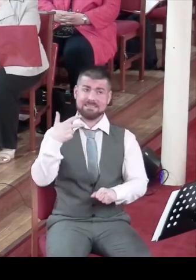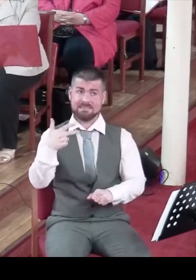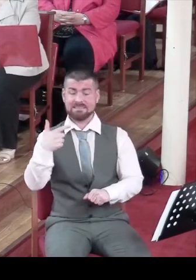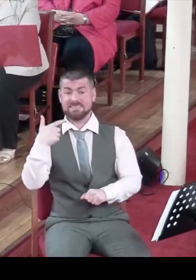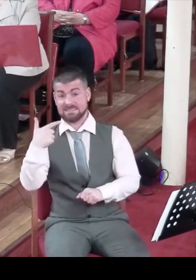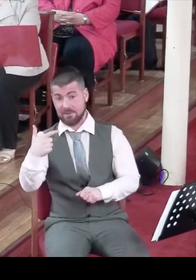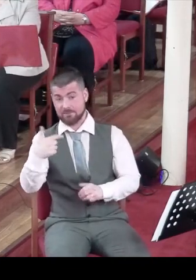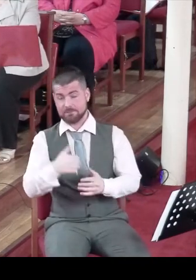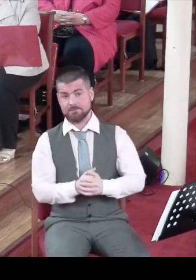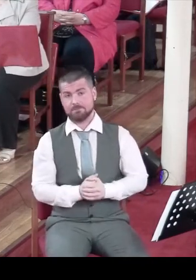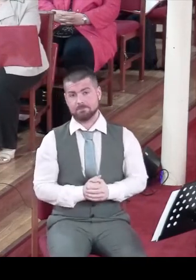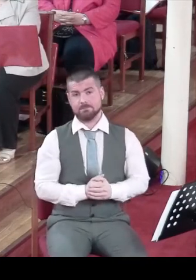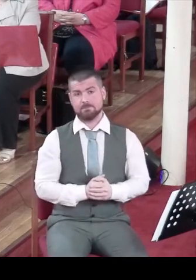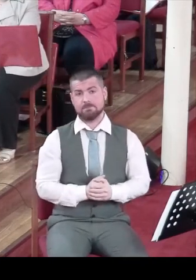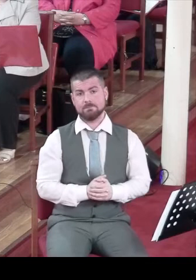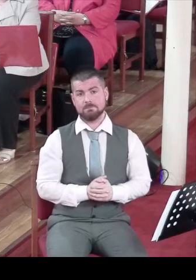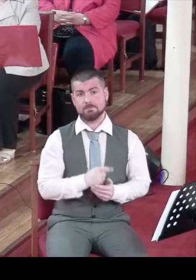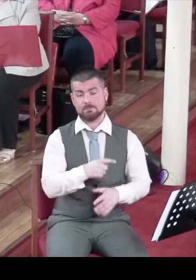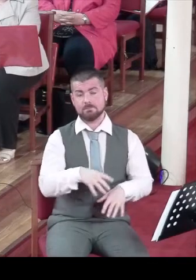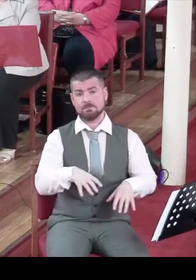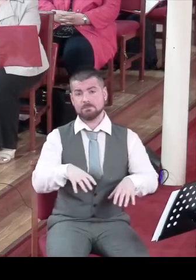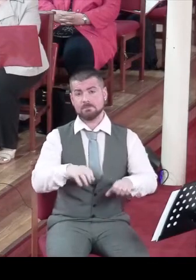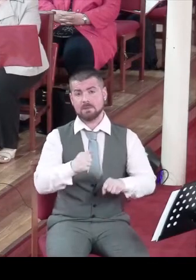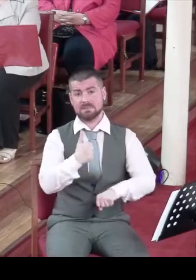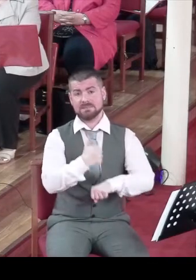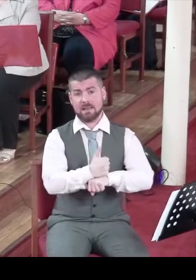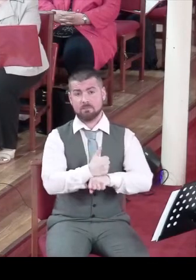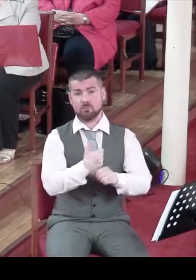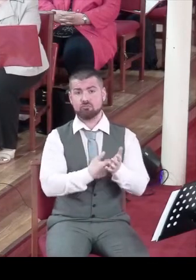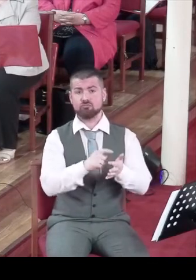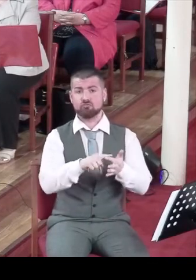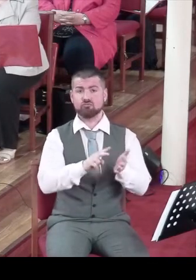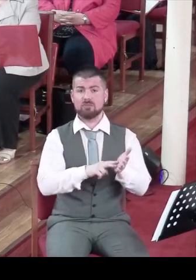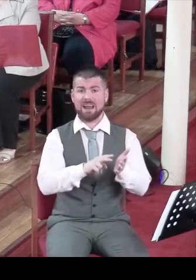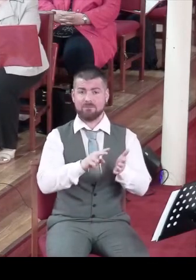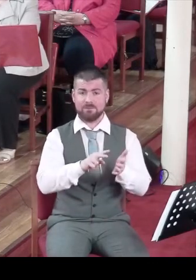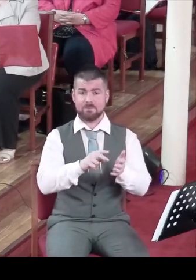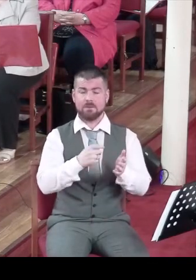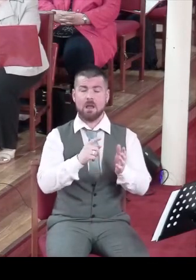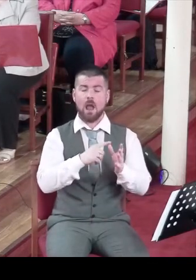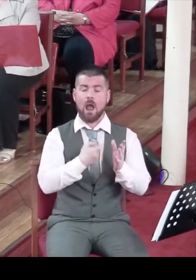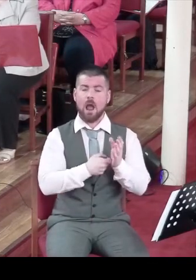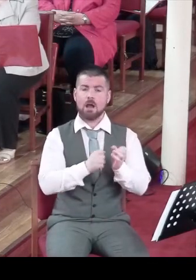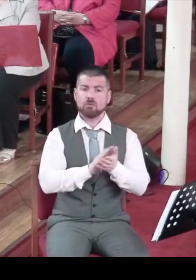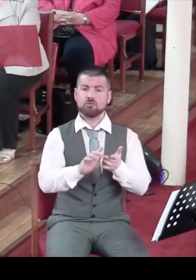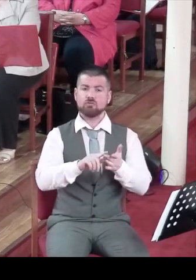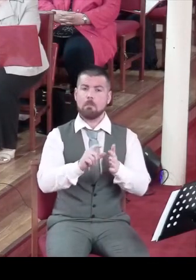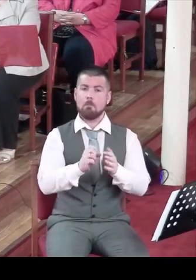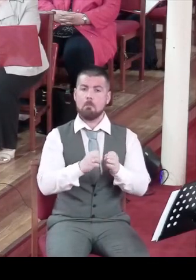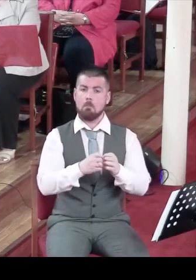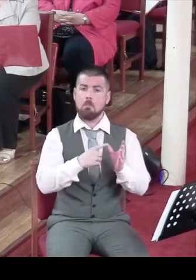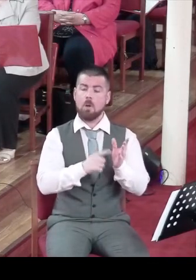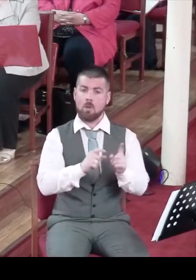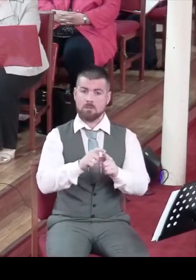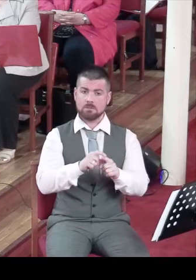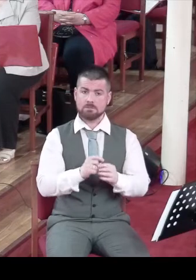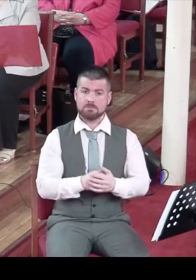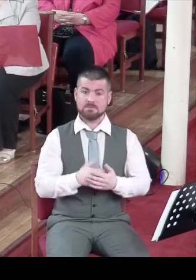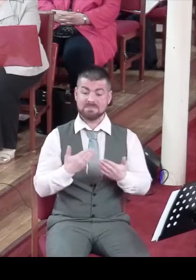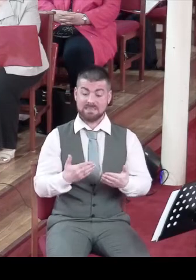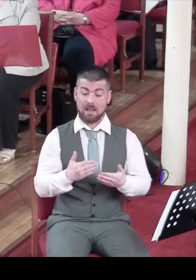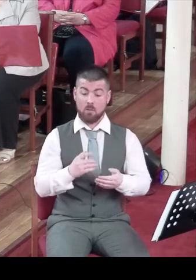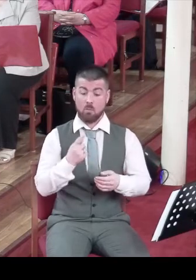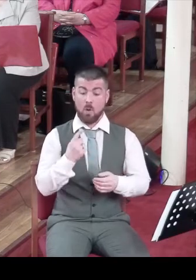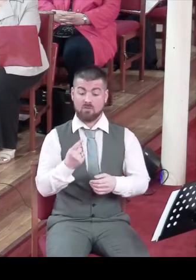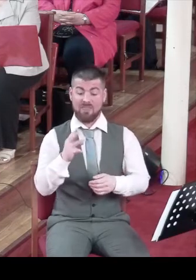1887. And it was started by the Reverend Dr. Archibald Charteris. Today, over 130